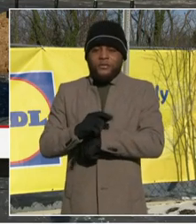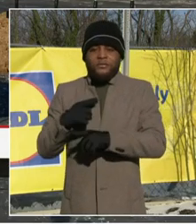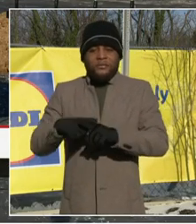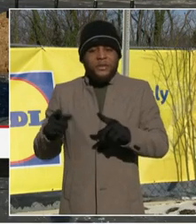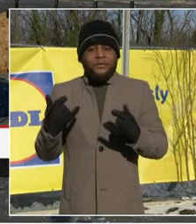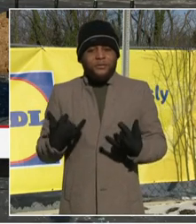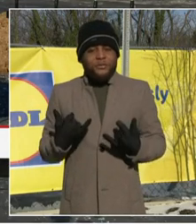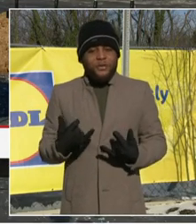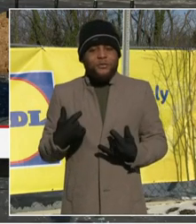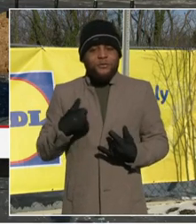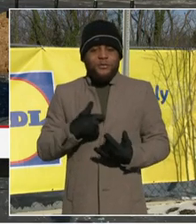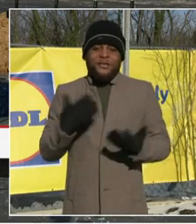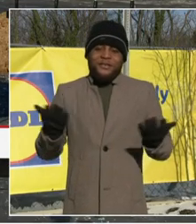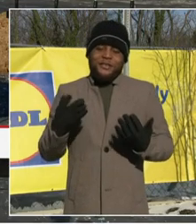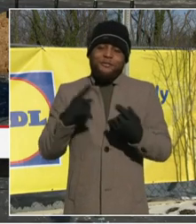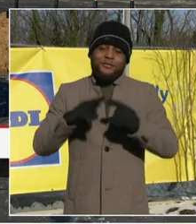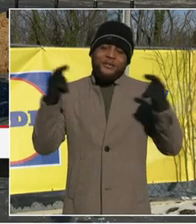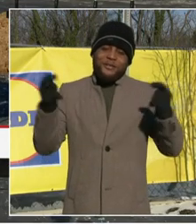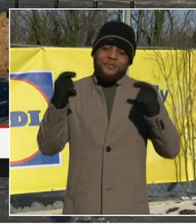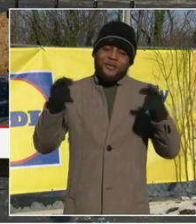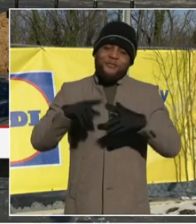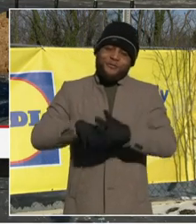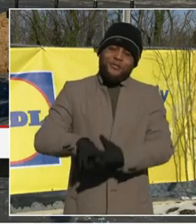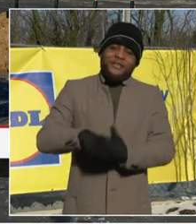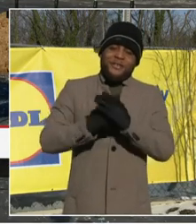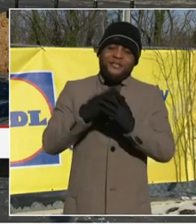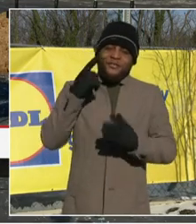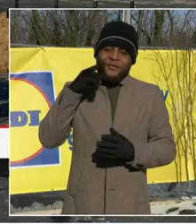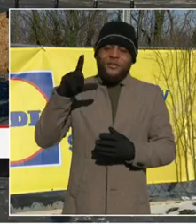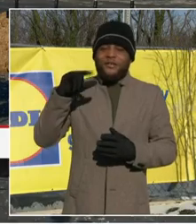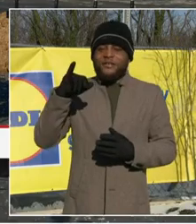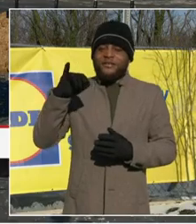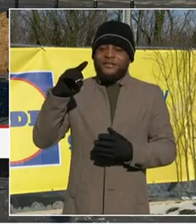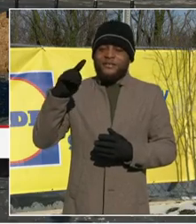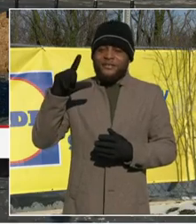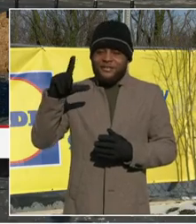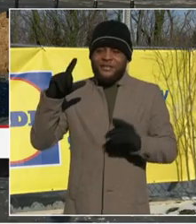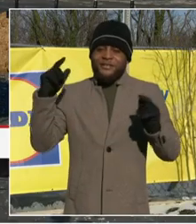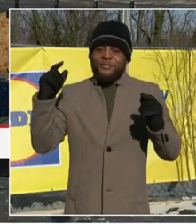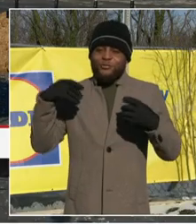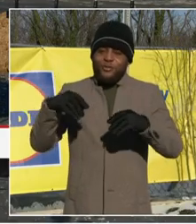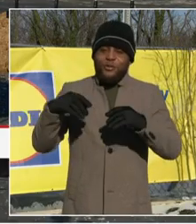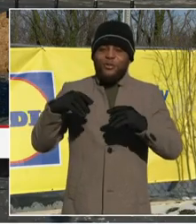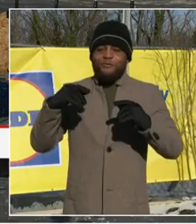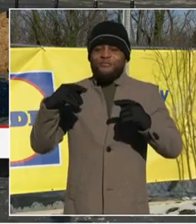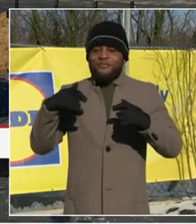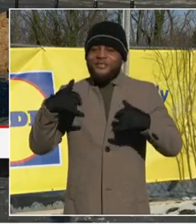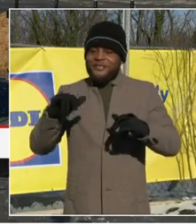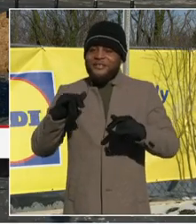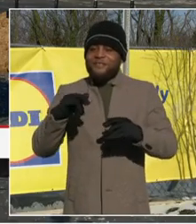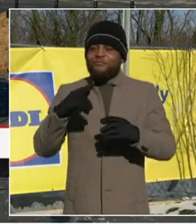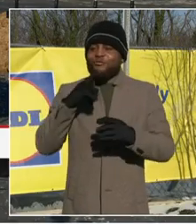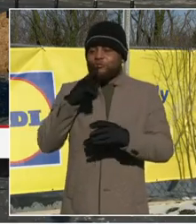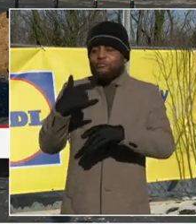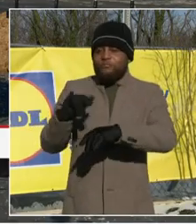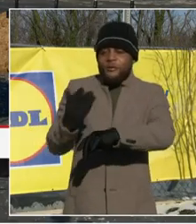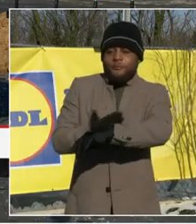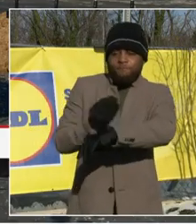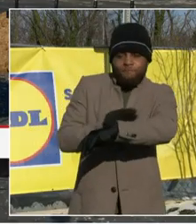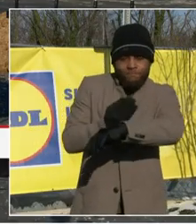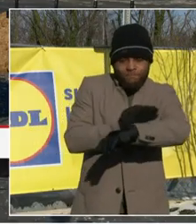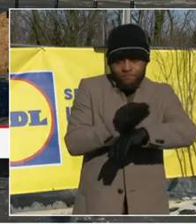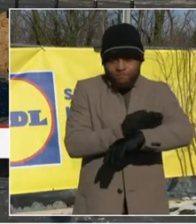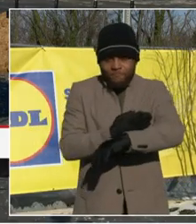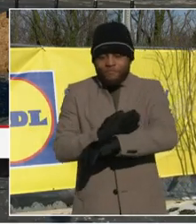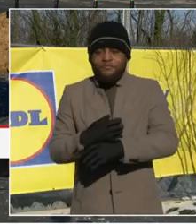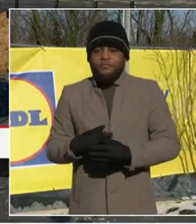the start of Lidl's construction. It looks like an ice skating rink if you look behind us today. But soon there'll be shovels, there'll be